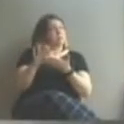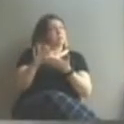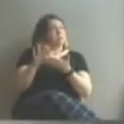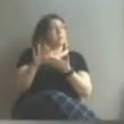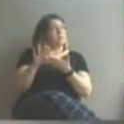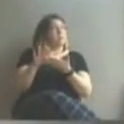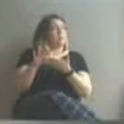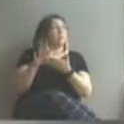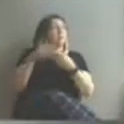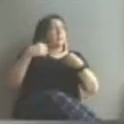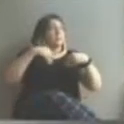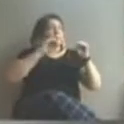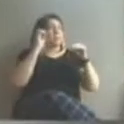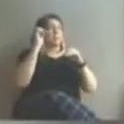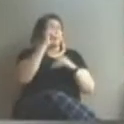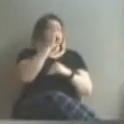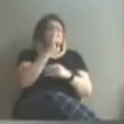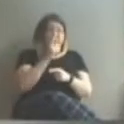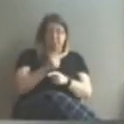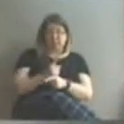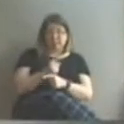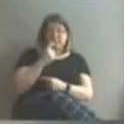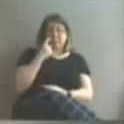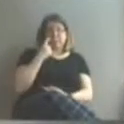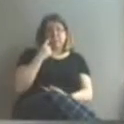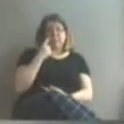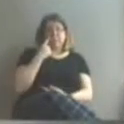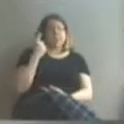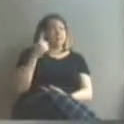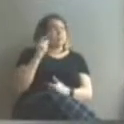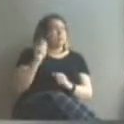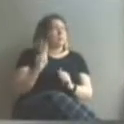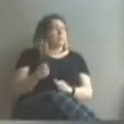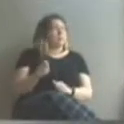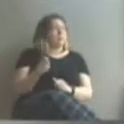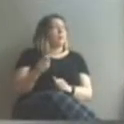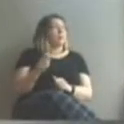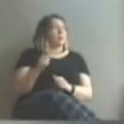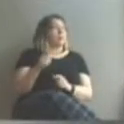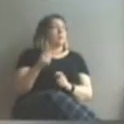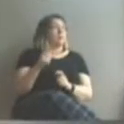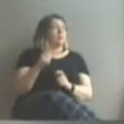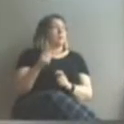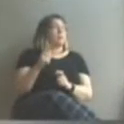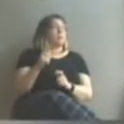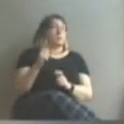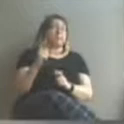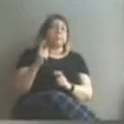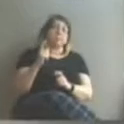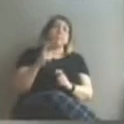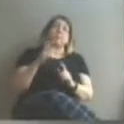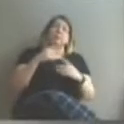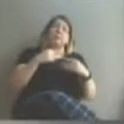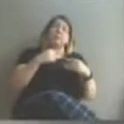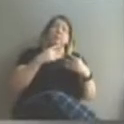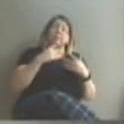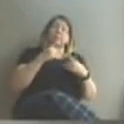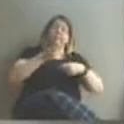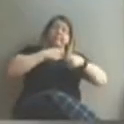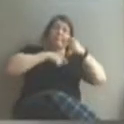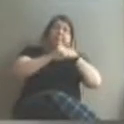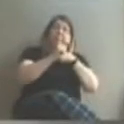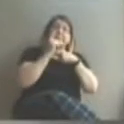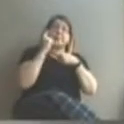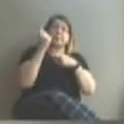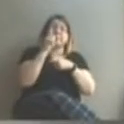custodial staff has been sold back. Am I correct, Cordelia, that someone could turn in a custodial person and use that money for something